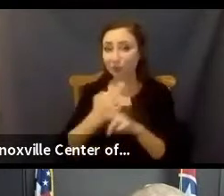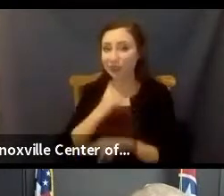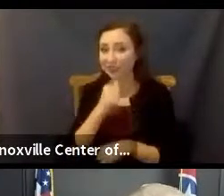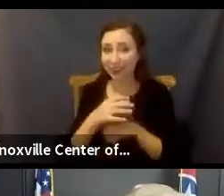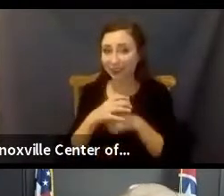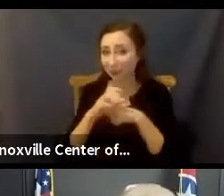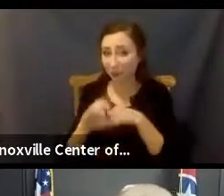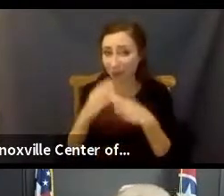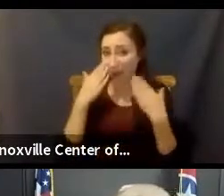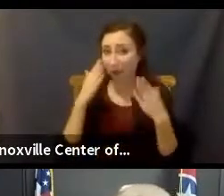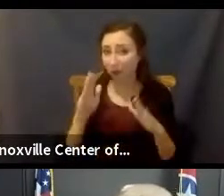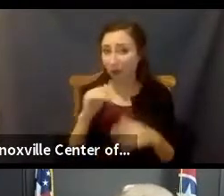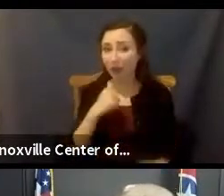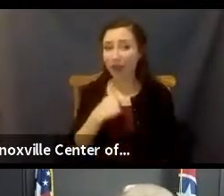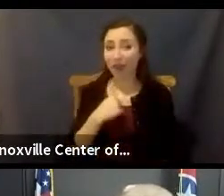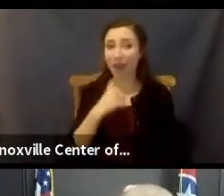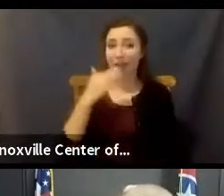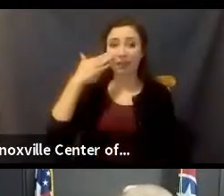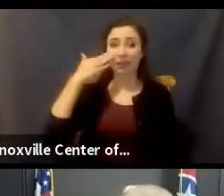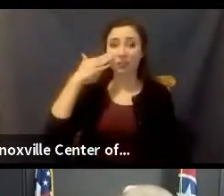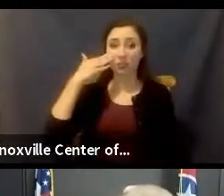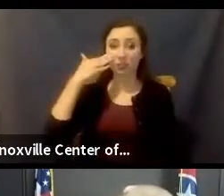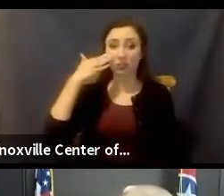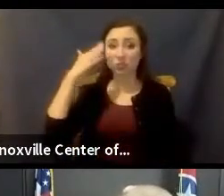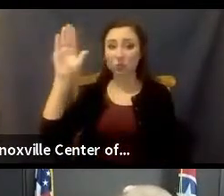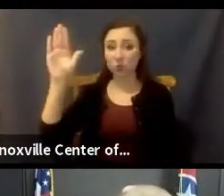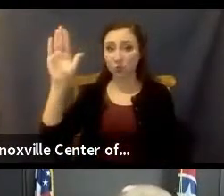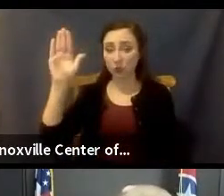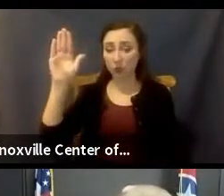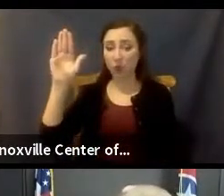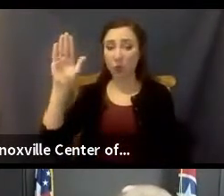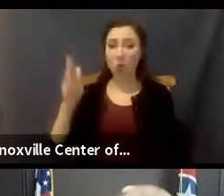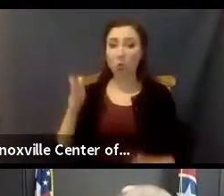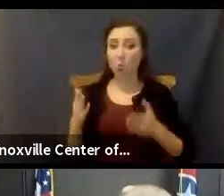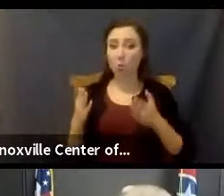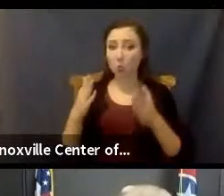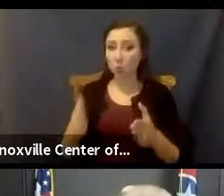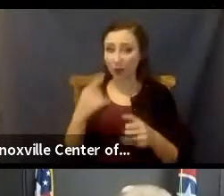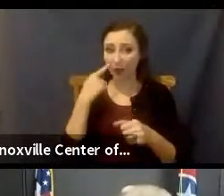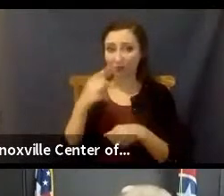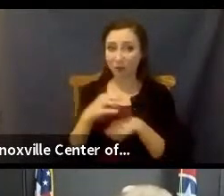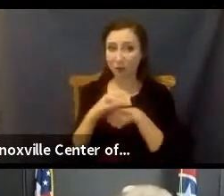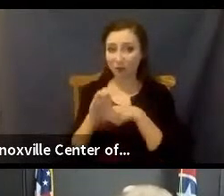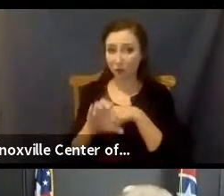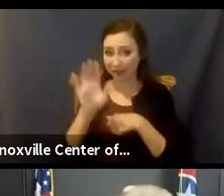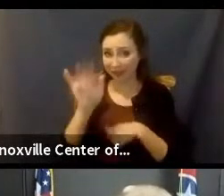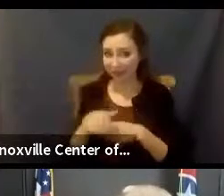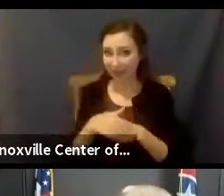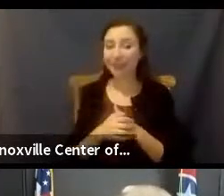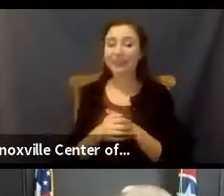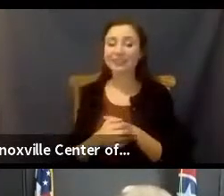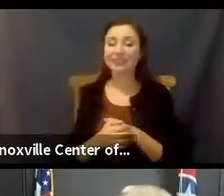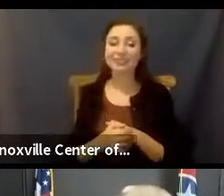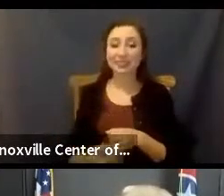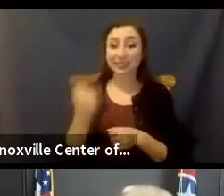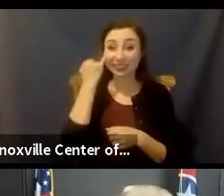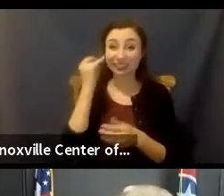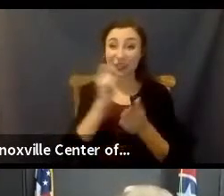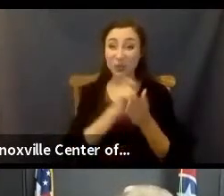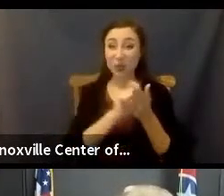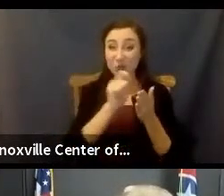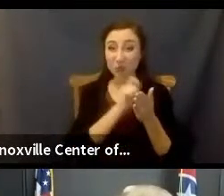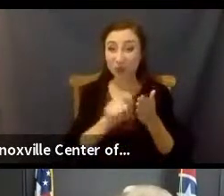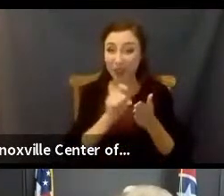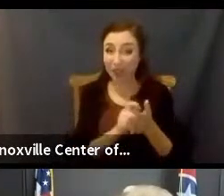that I don't know the mechanism for enforcement of it. If it is written